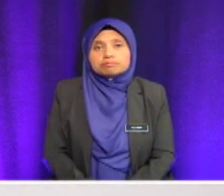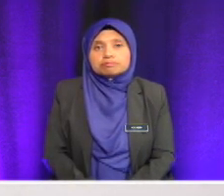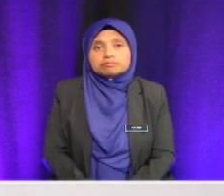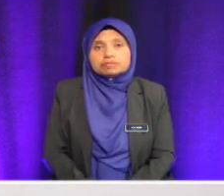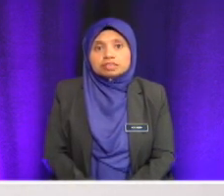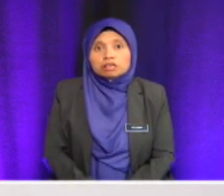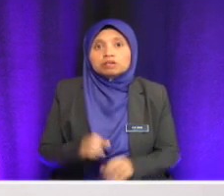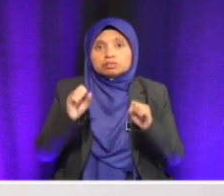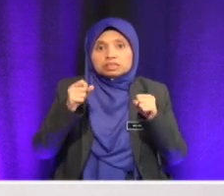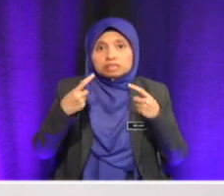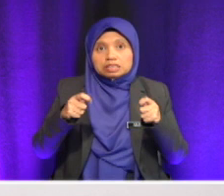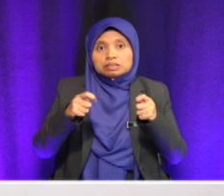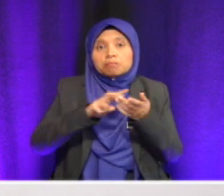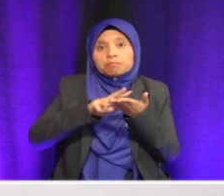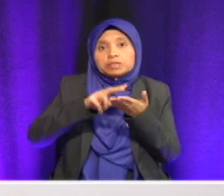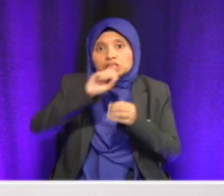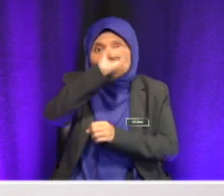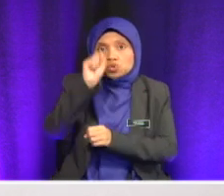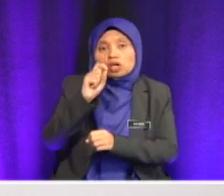please read the question first?